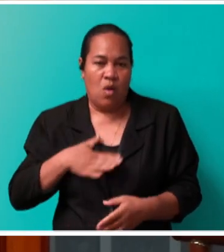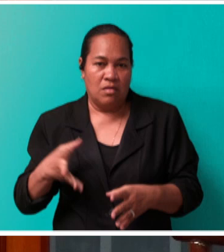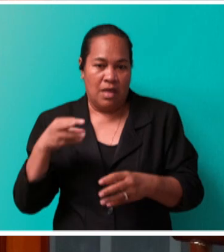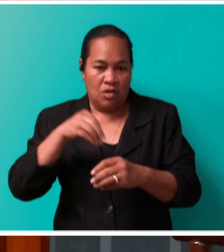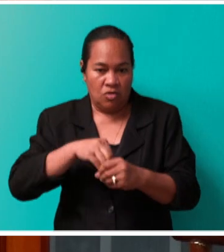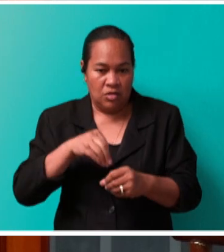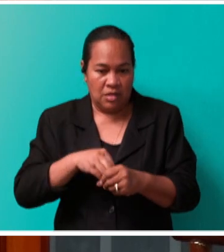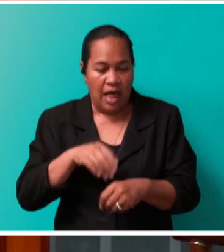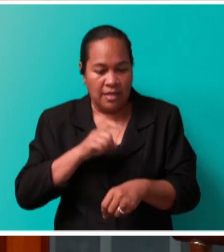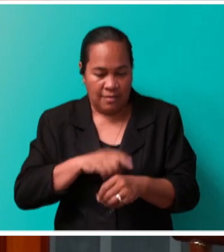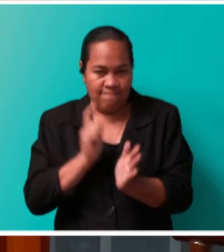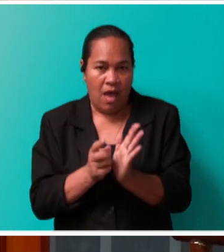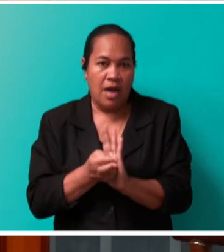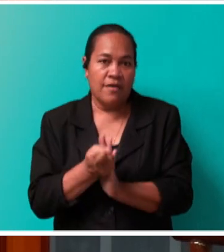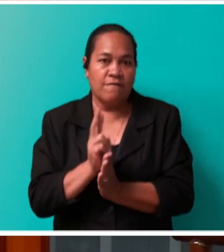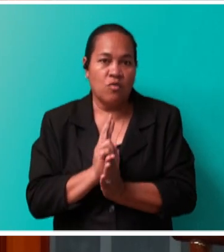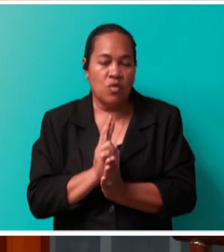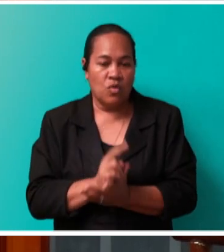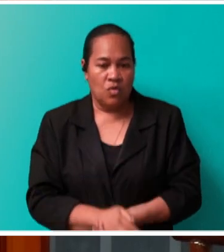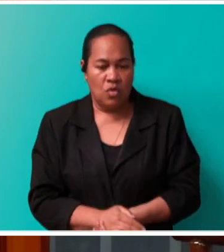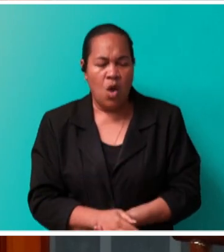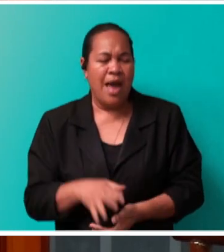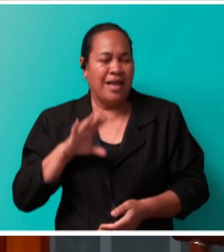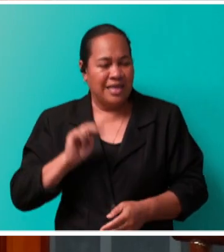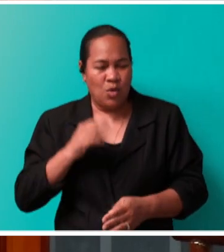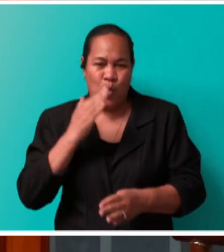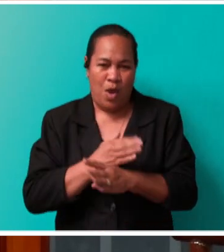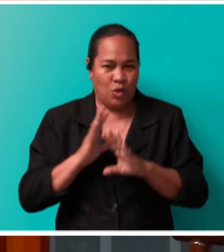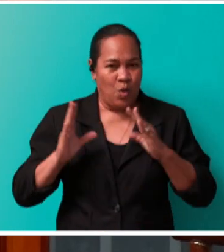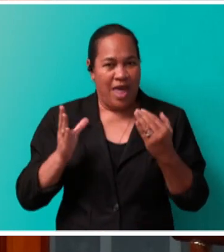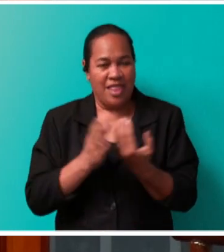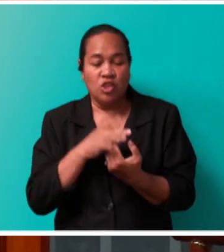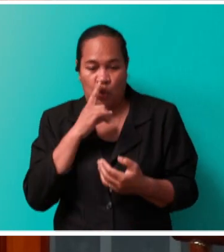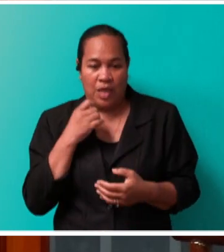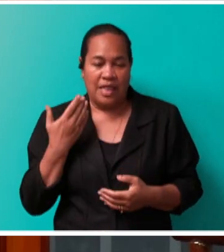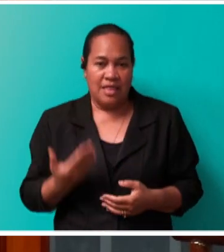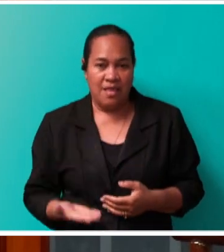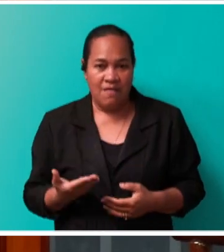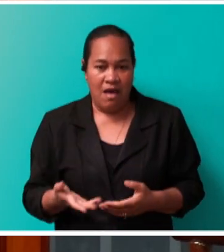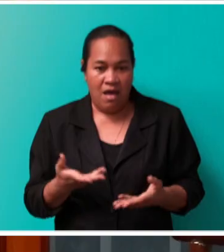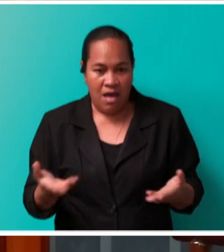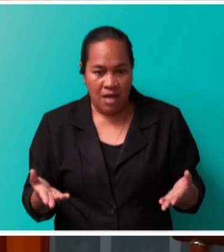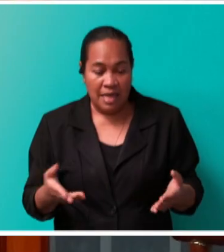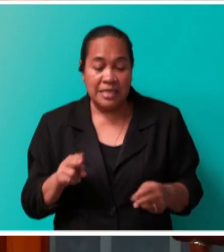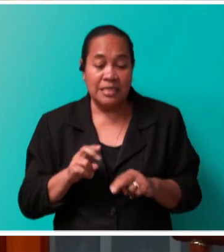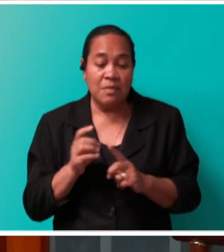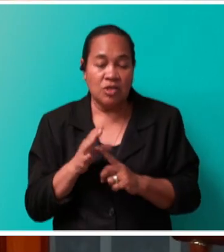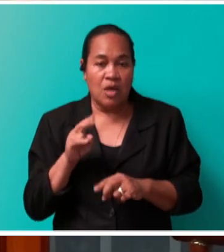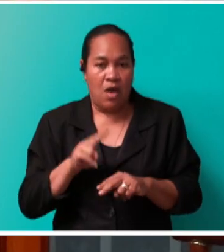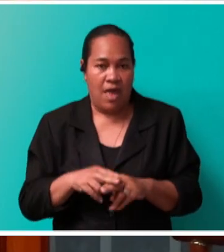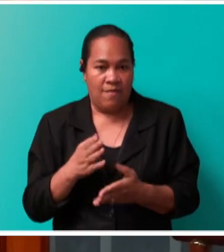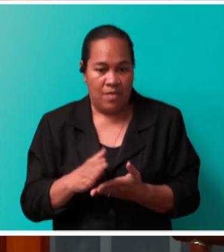and timely review. Let us work together to deliver a robust, modern FNPF Act